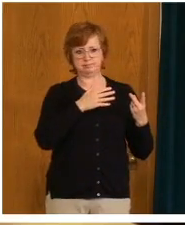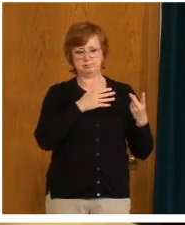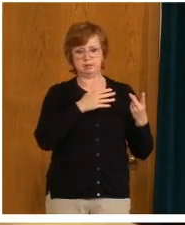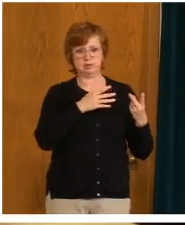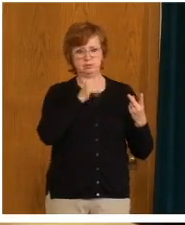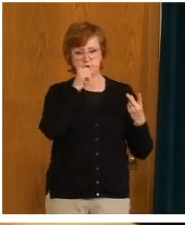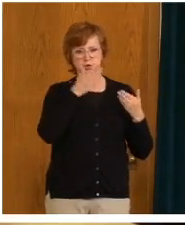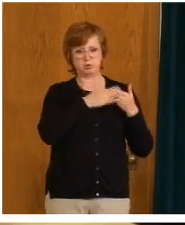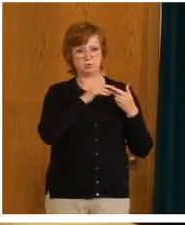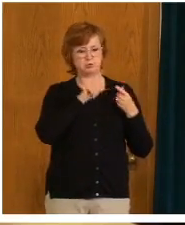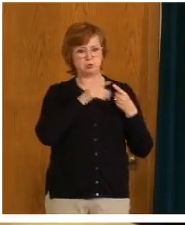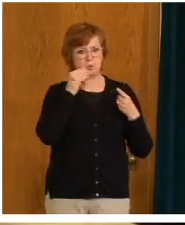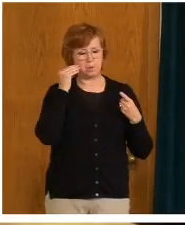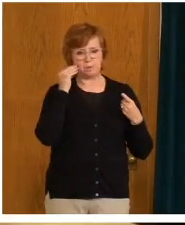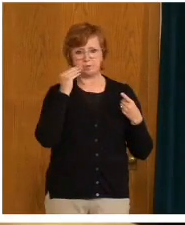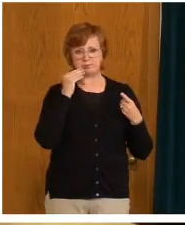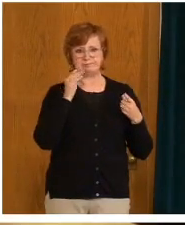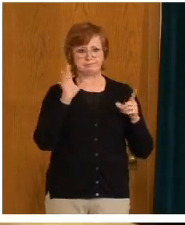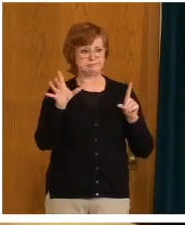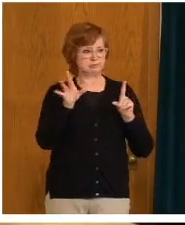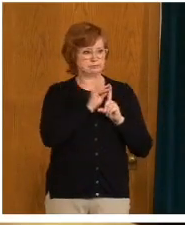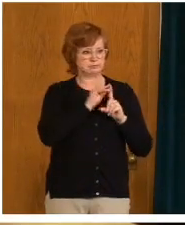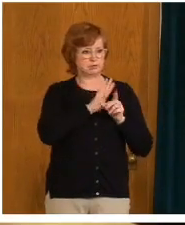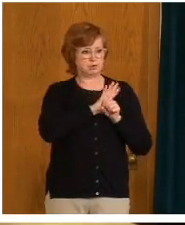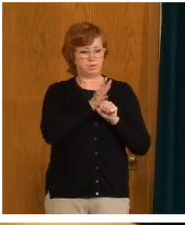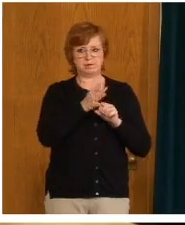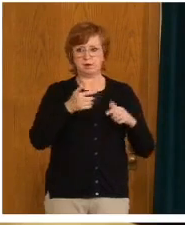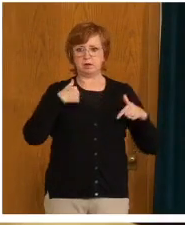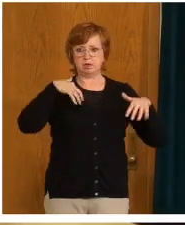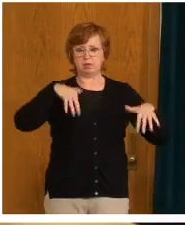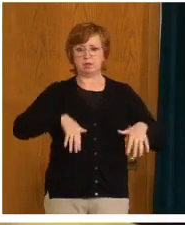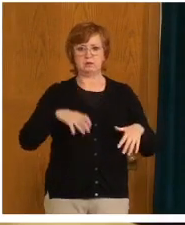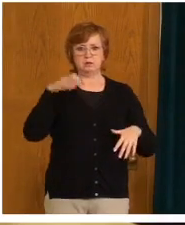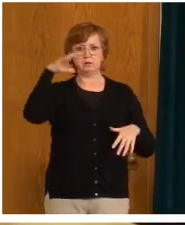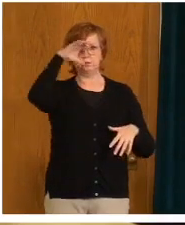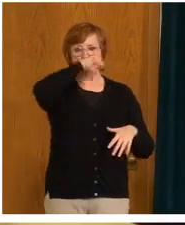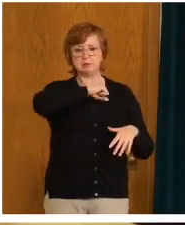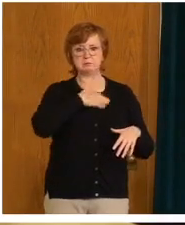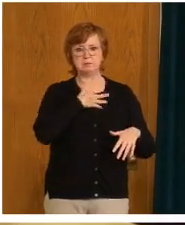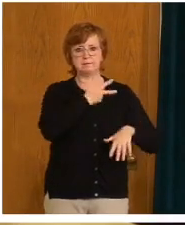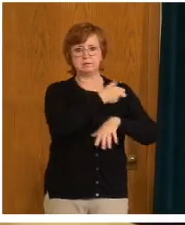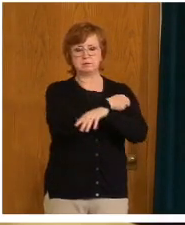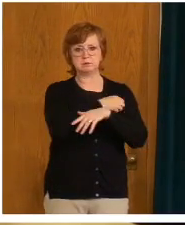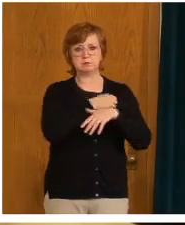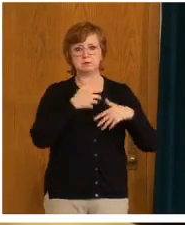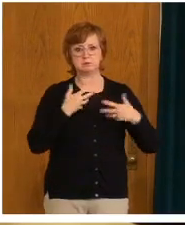their community, and they may have gotten COVID and still had that ultimately today.